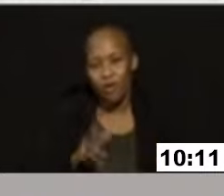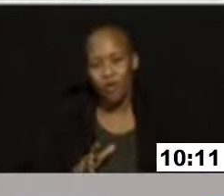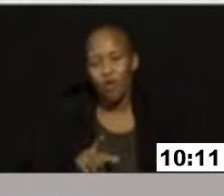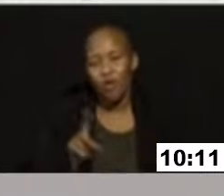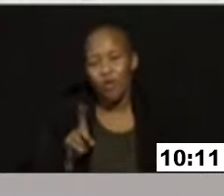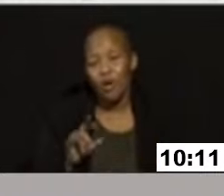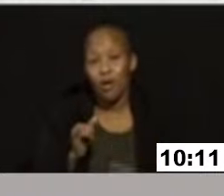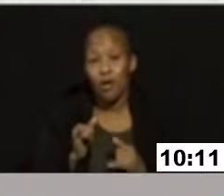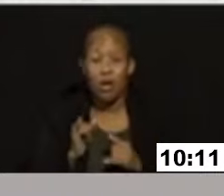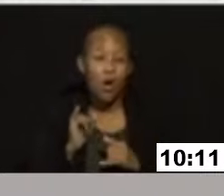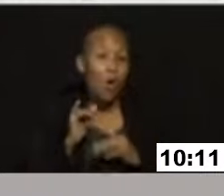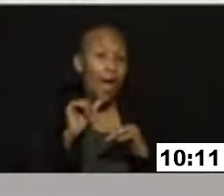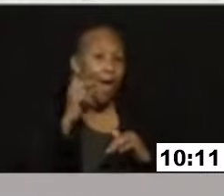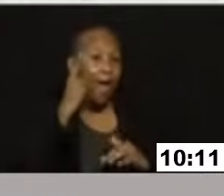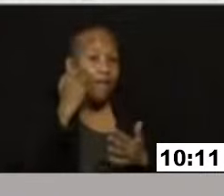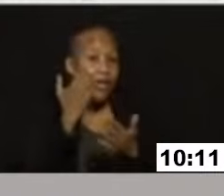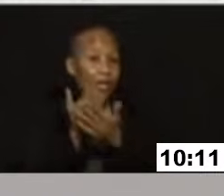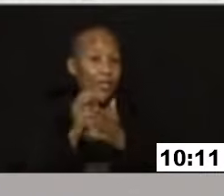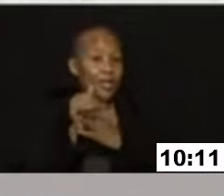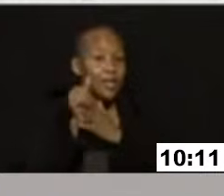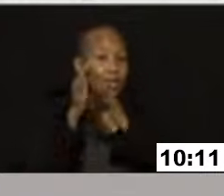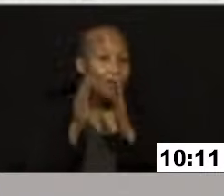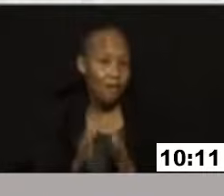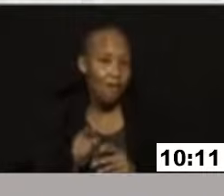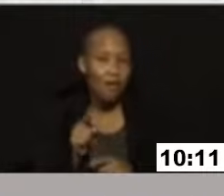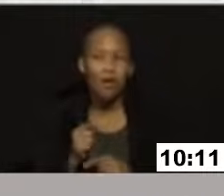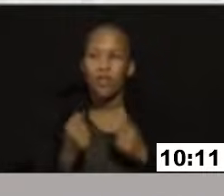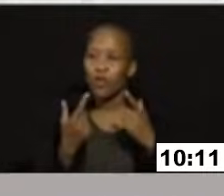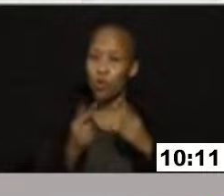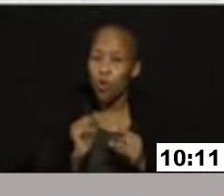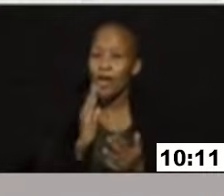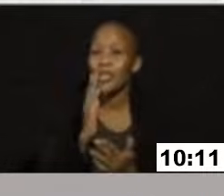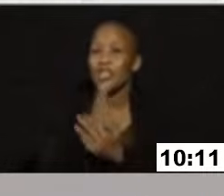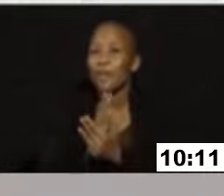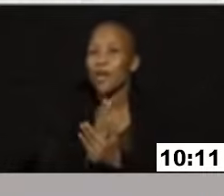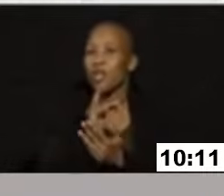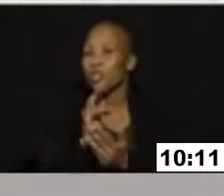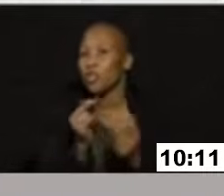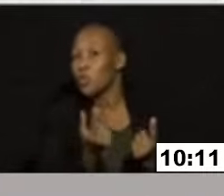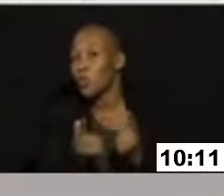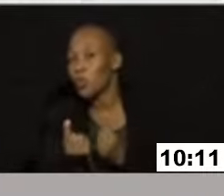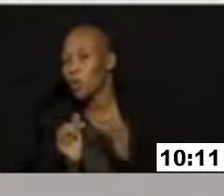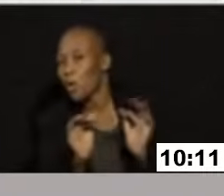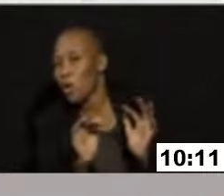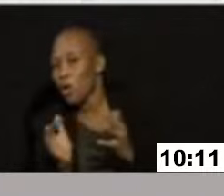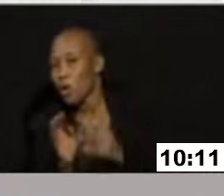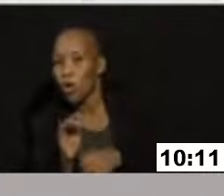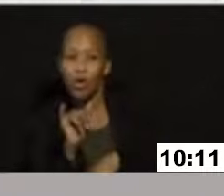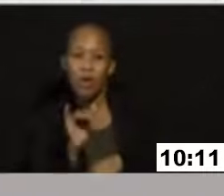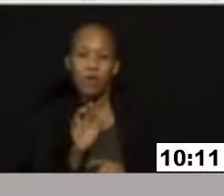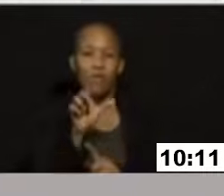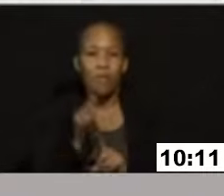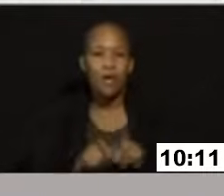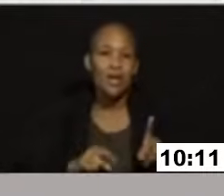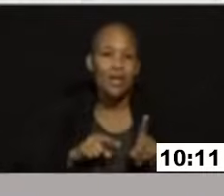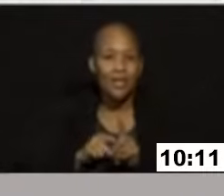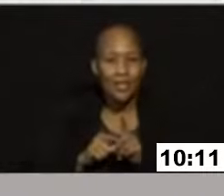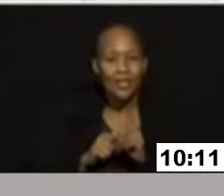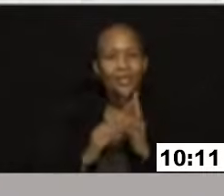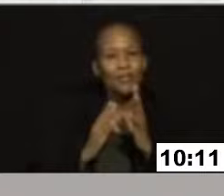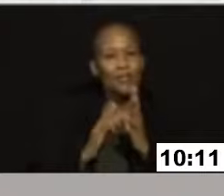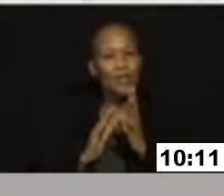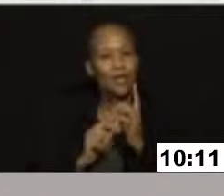by the evidence leaders. They obviously make the determination if a person is an implicated person, and if